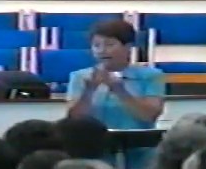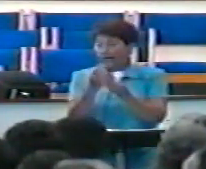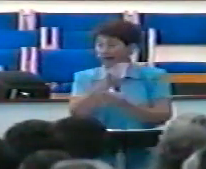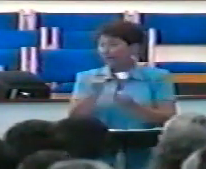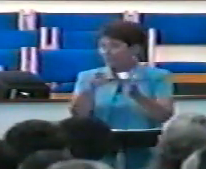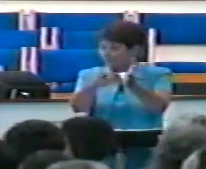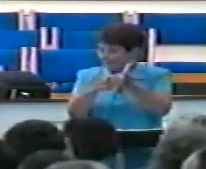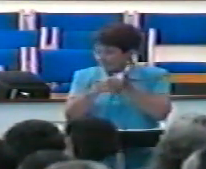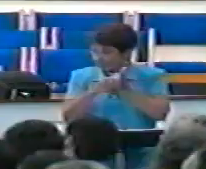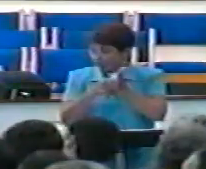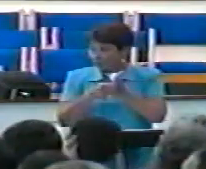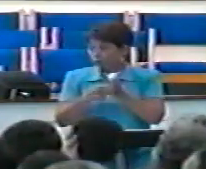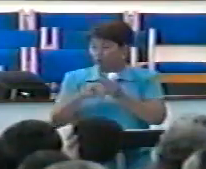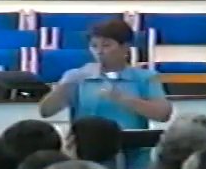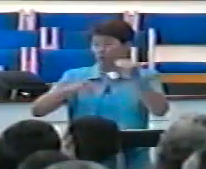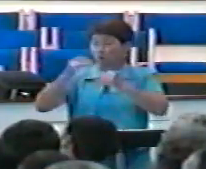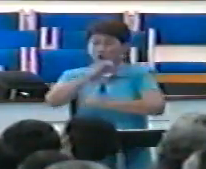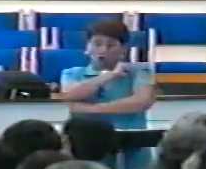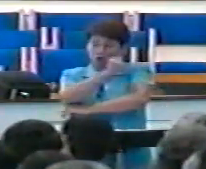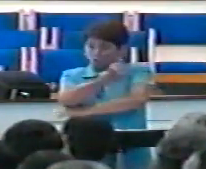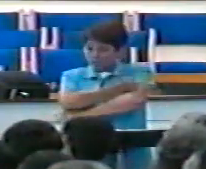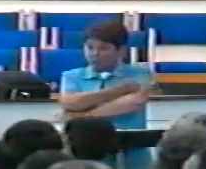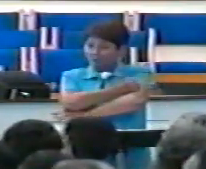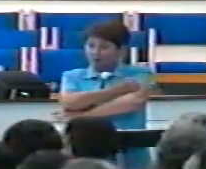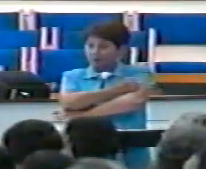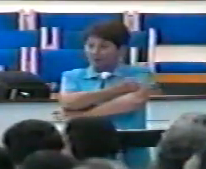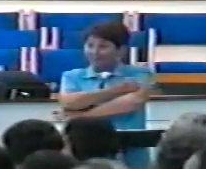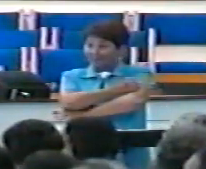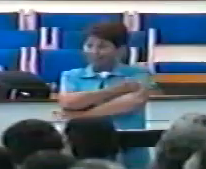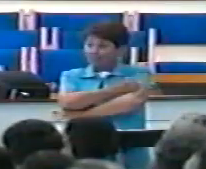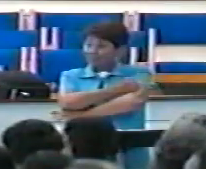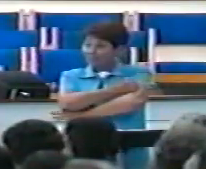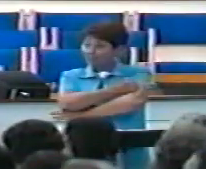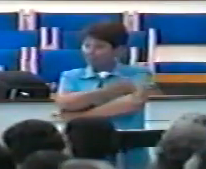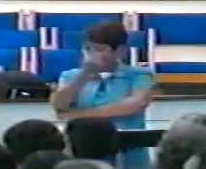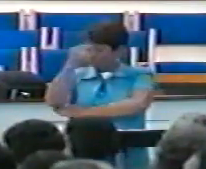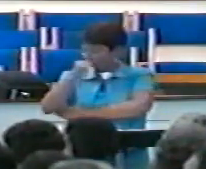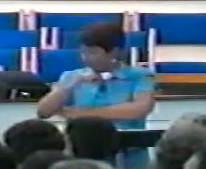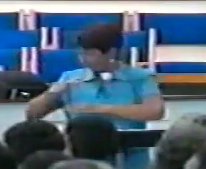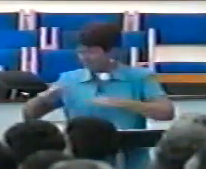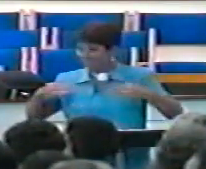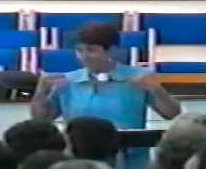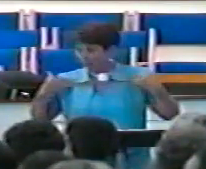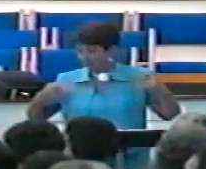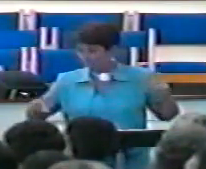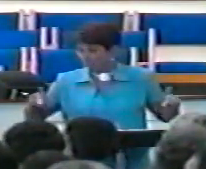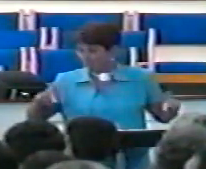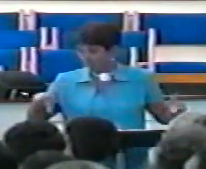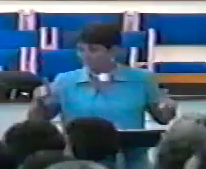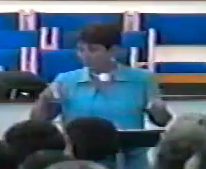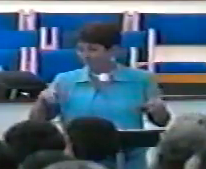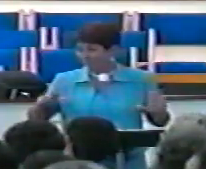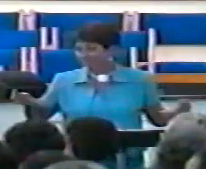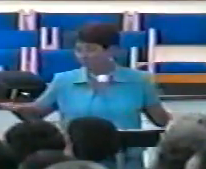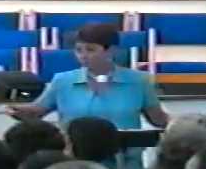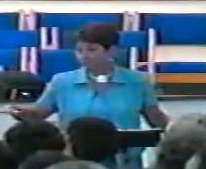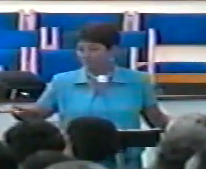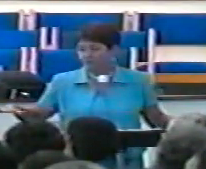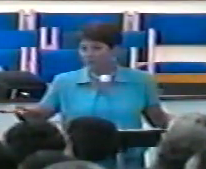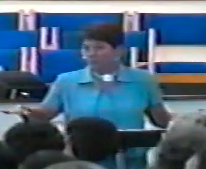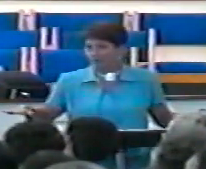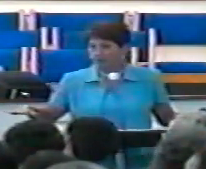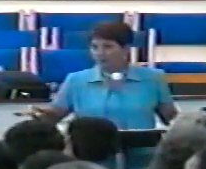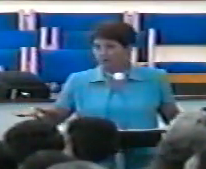the impressionable lives of their young ones. According to a Gallup poll on fatherhood, nearly 80%